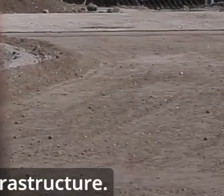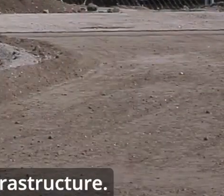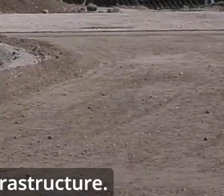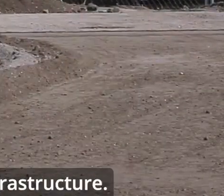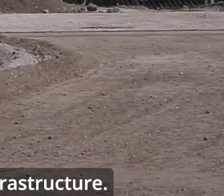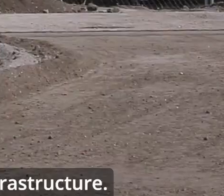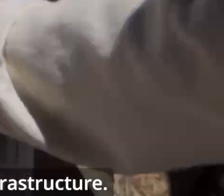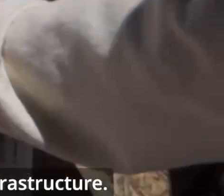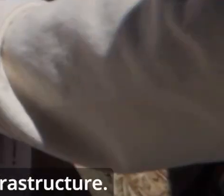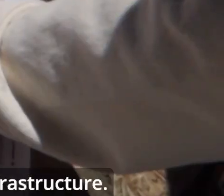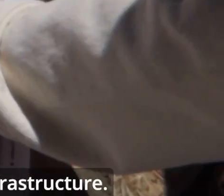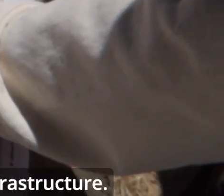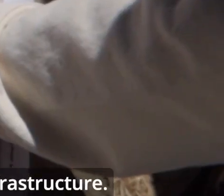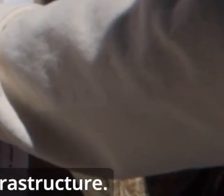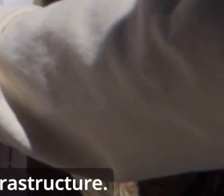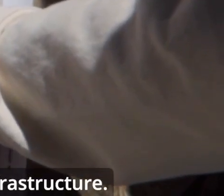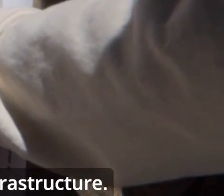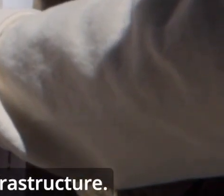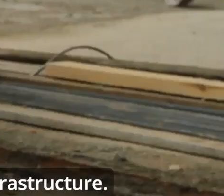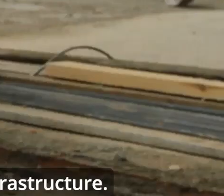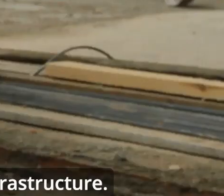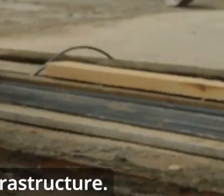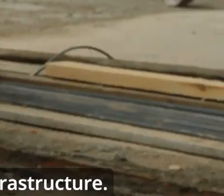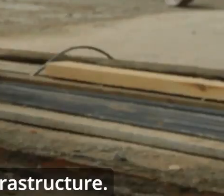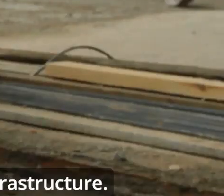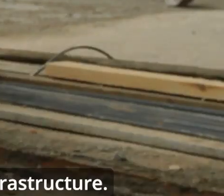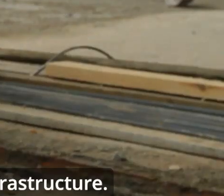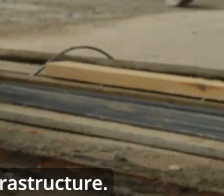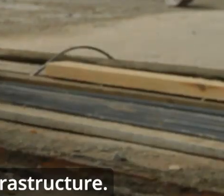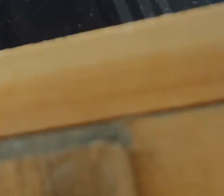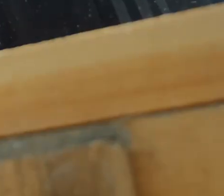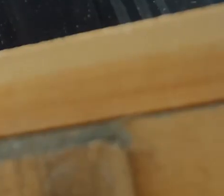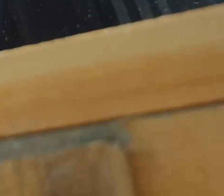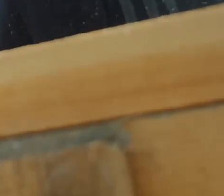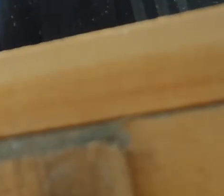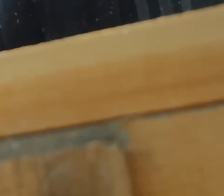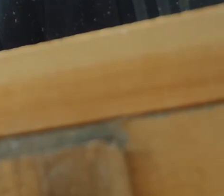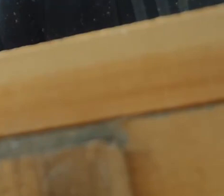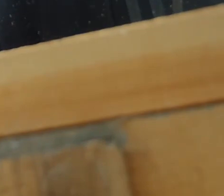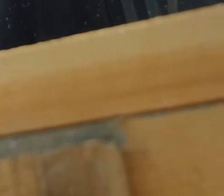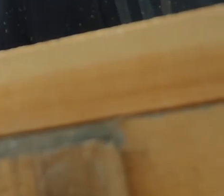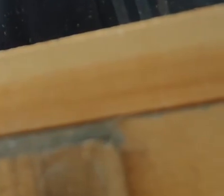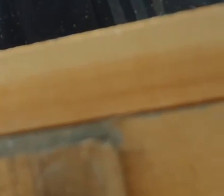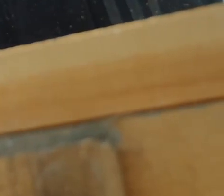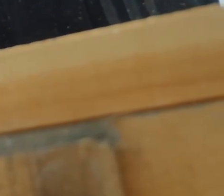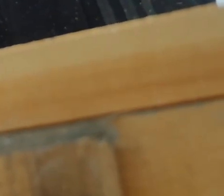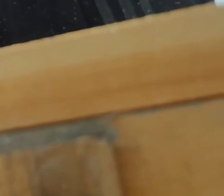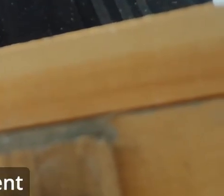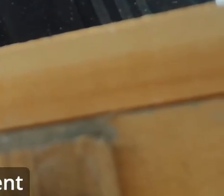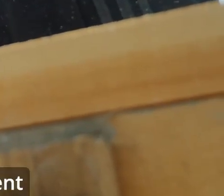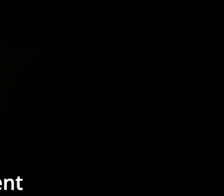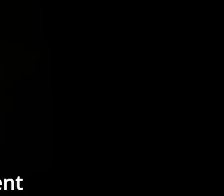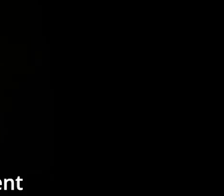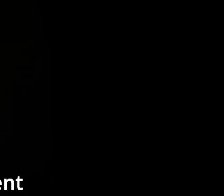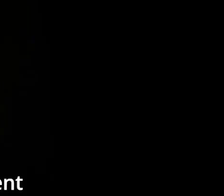helping decision makers identify vulnerabilities in critical infrastructure, supporting the identification of priorities